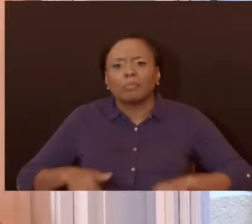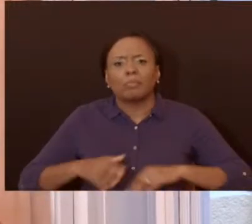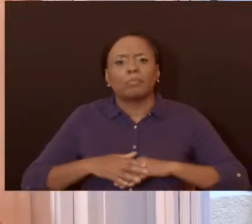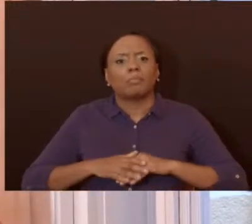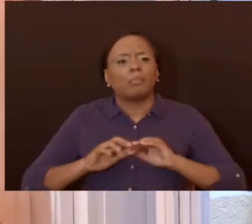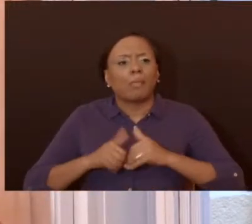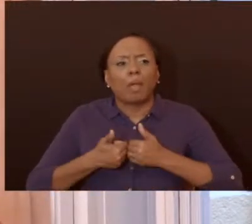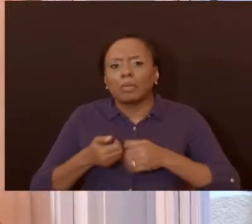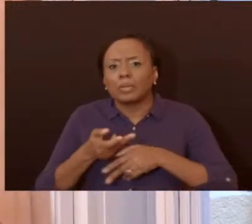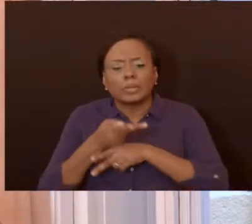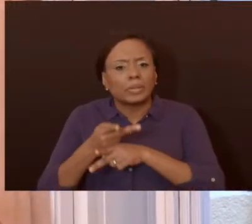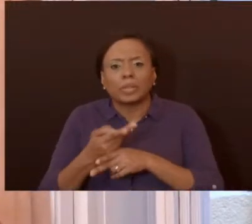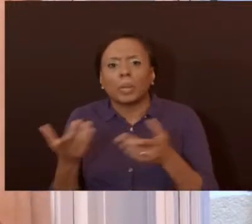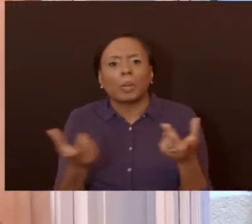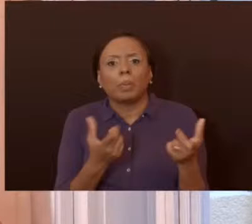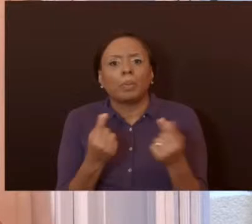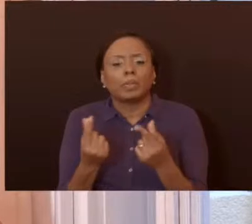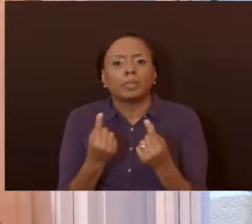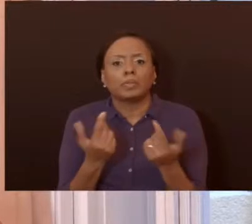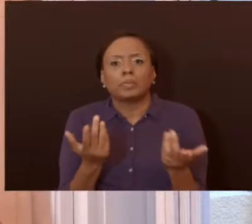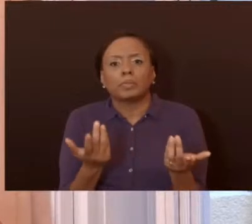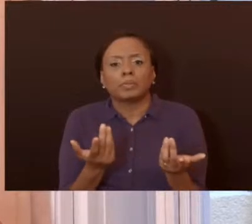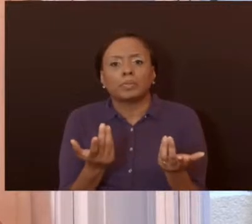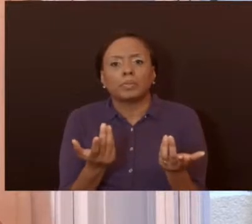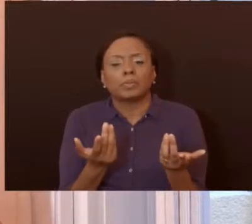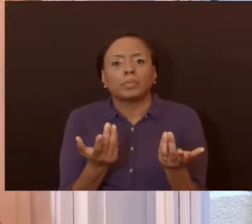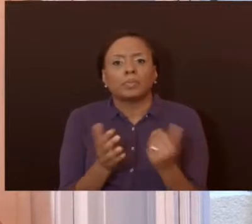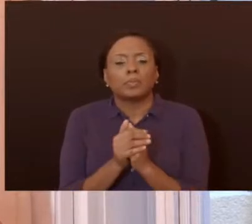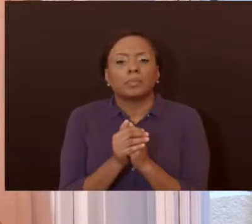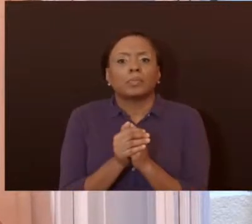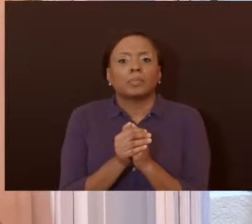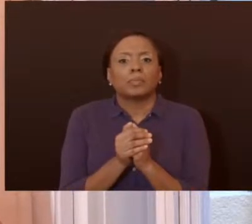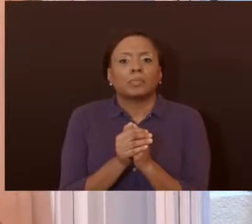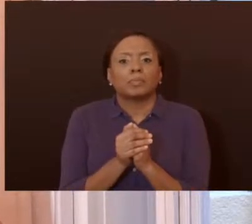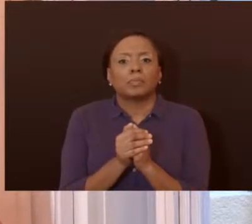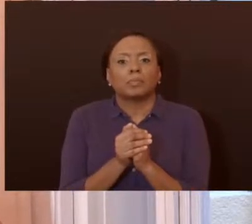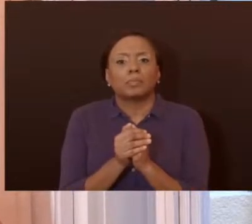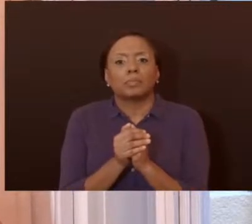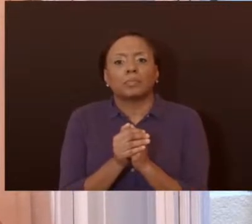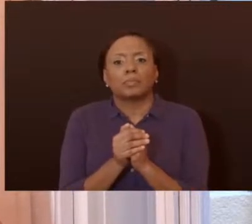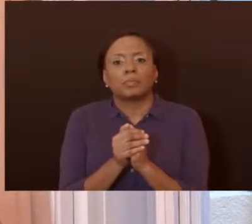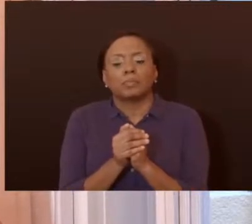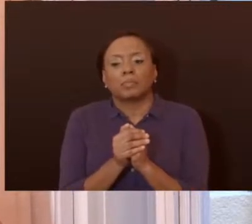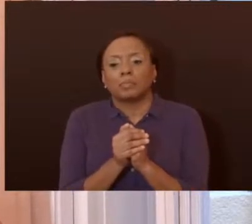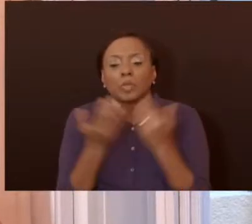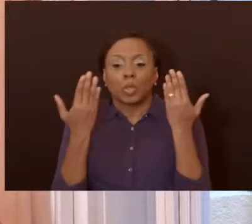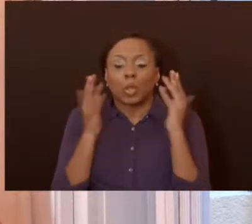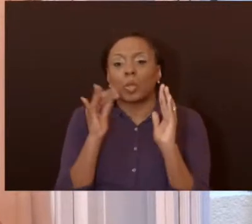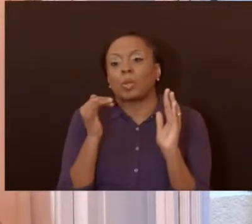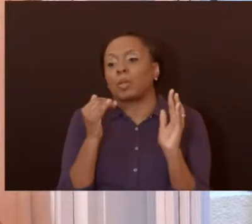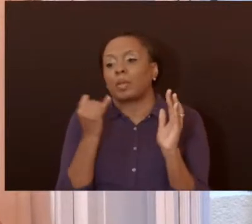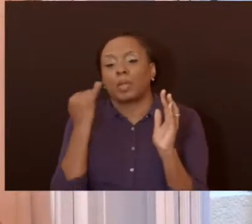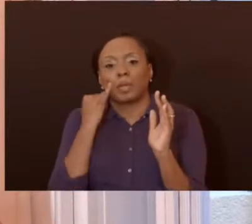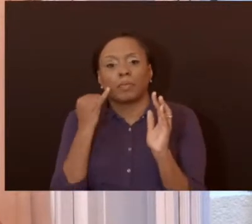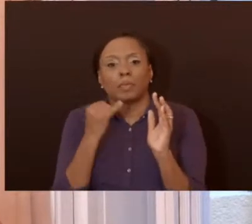should people operate, whether or not these symptoms are coming from the little one or somebody else in the household? Really.